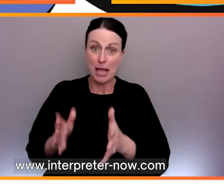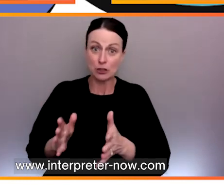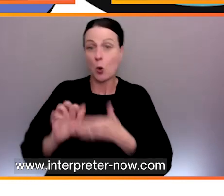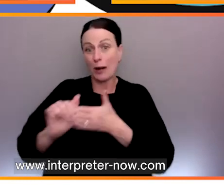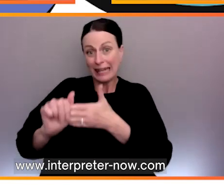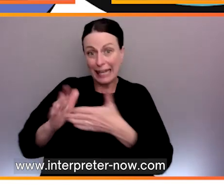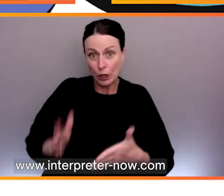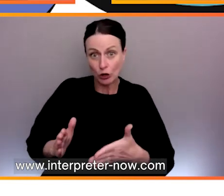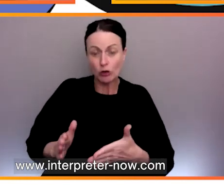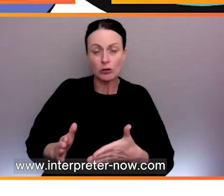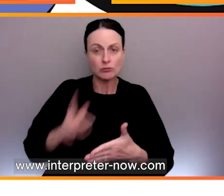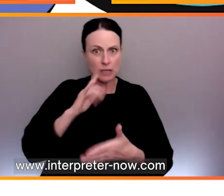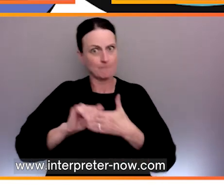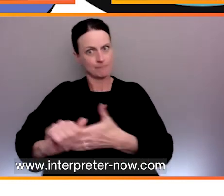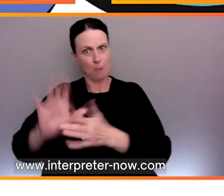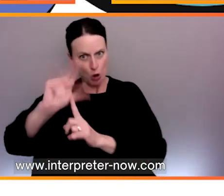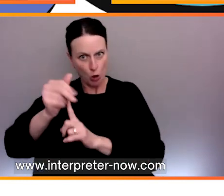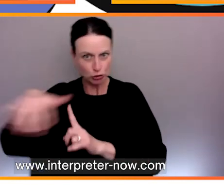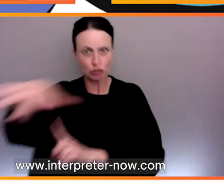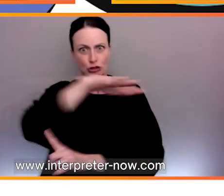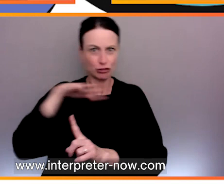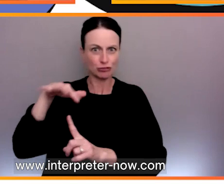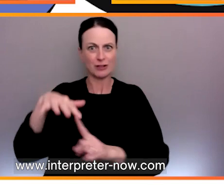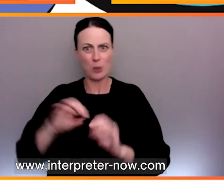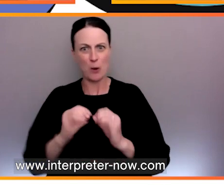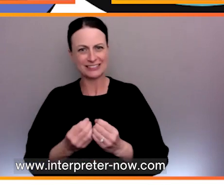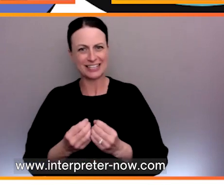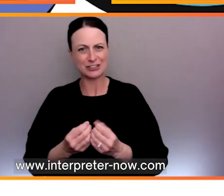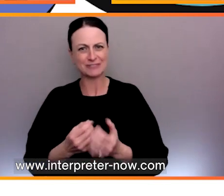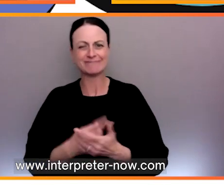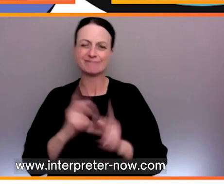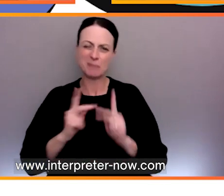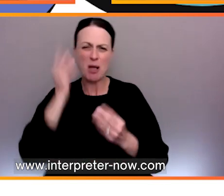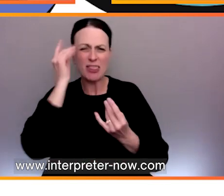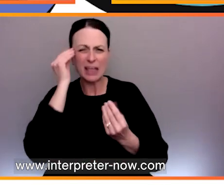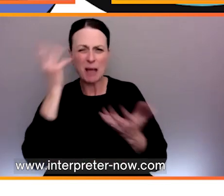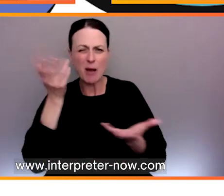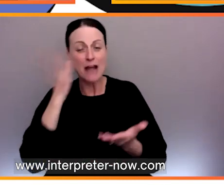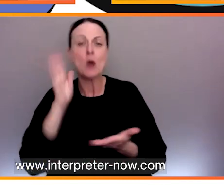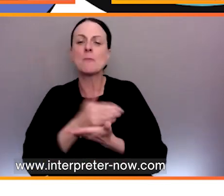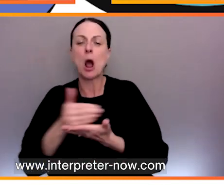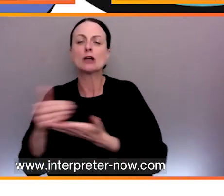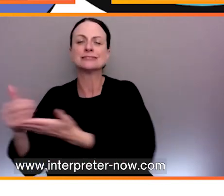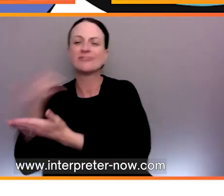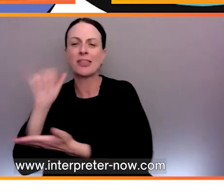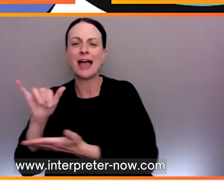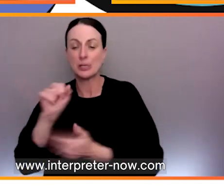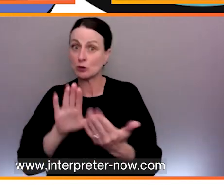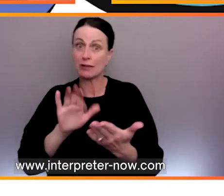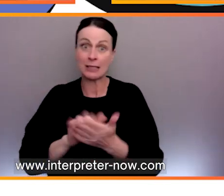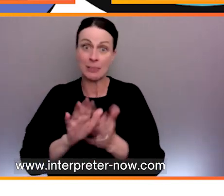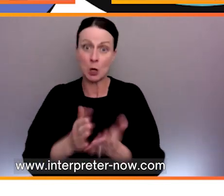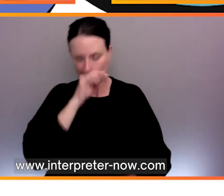organization, what can people be thinking about? Because I know that you have some pieces, you address this in your book, that what can people be